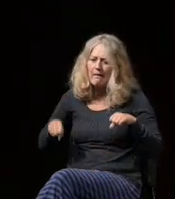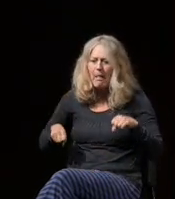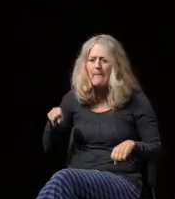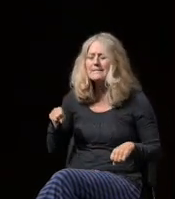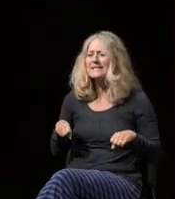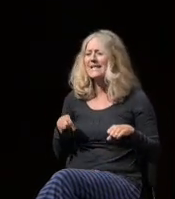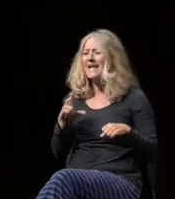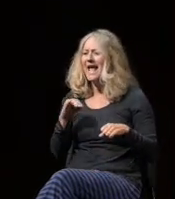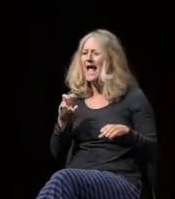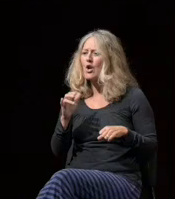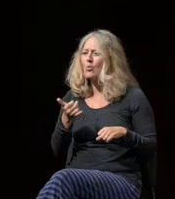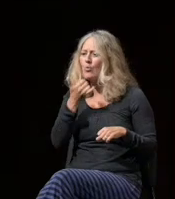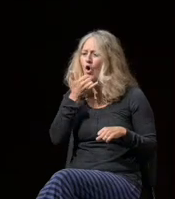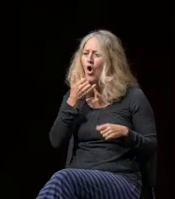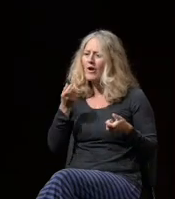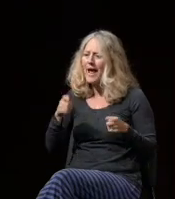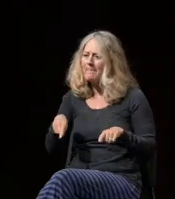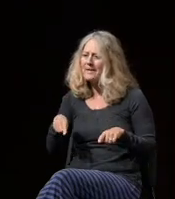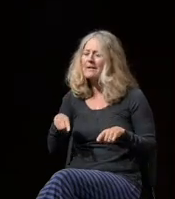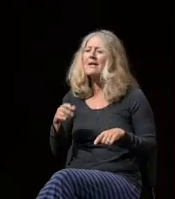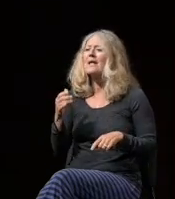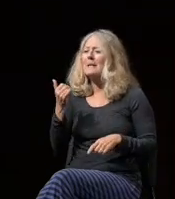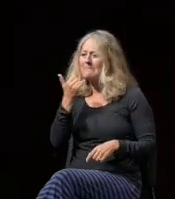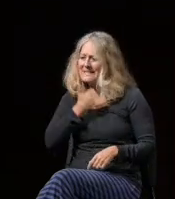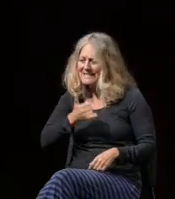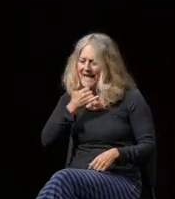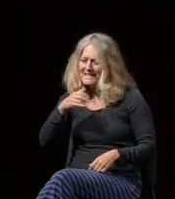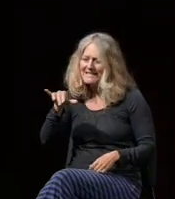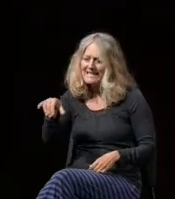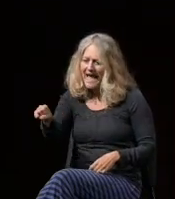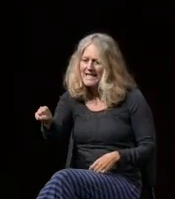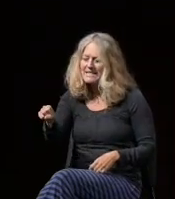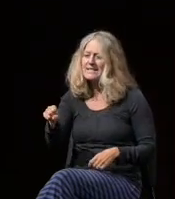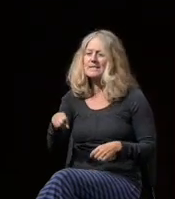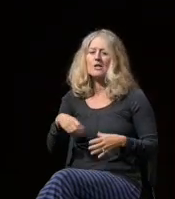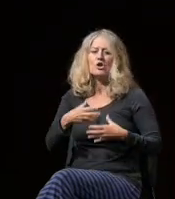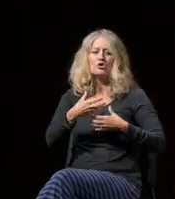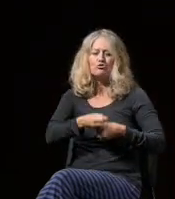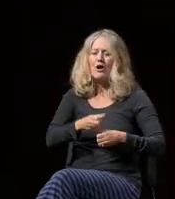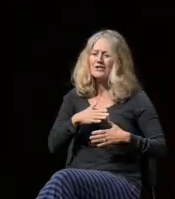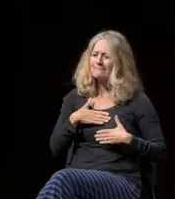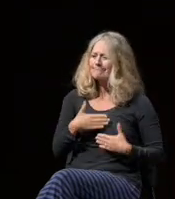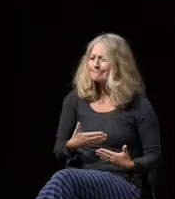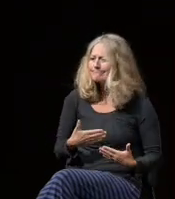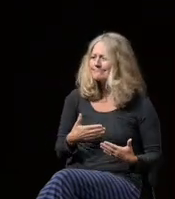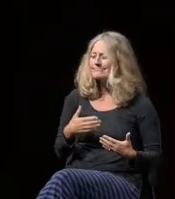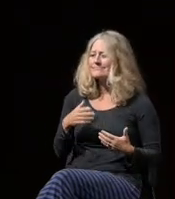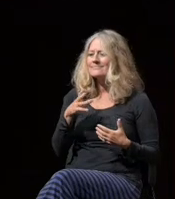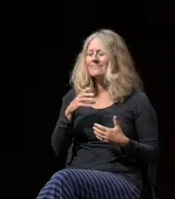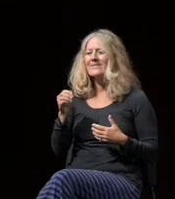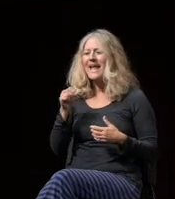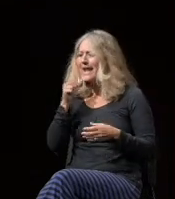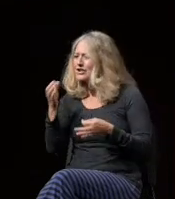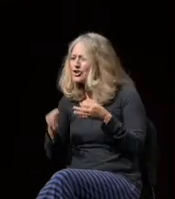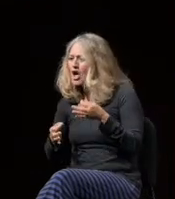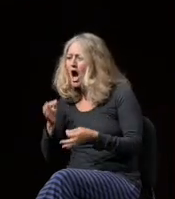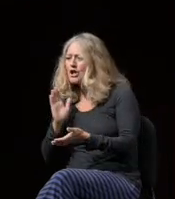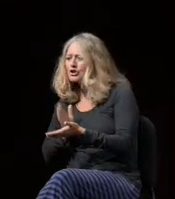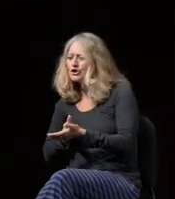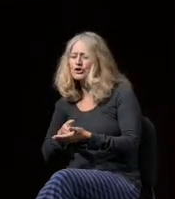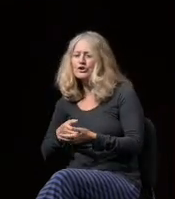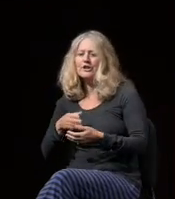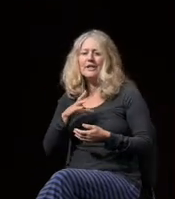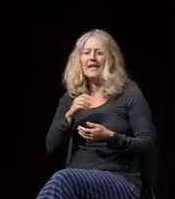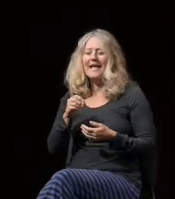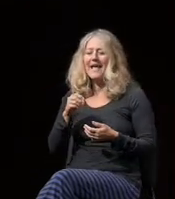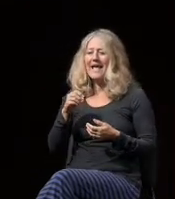wrong. We're gonna make mistakes. We gotta be willing to trust each other and not judge, and we gotta make sure that we don't fall into the